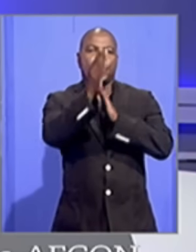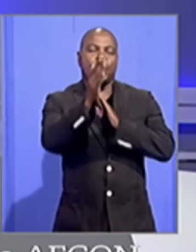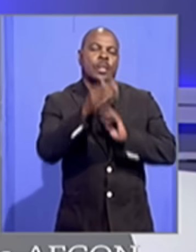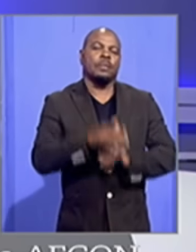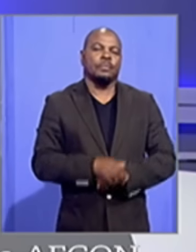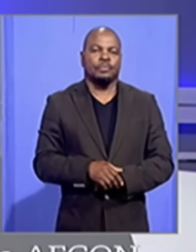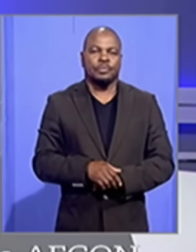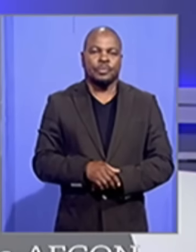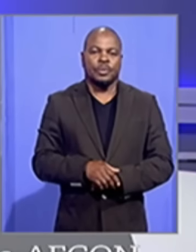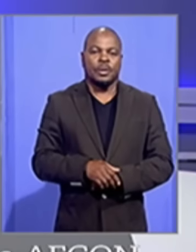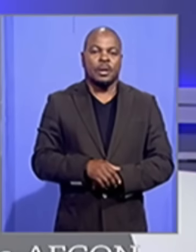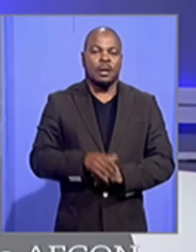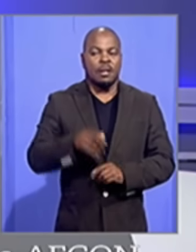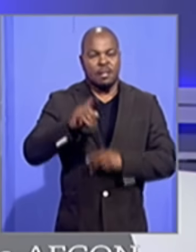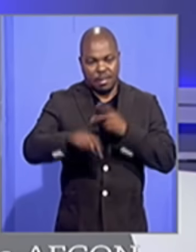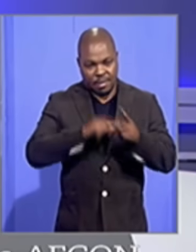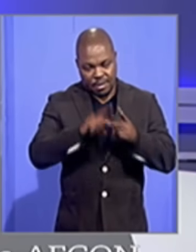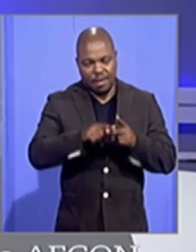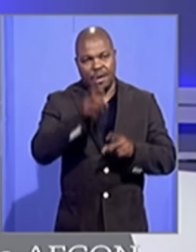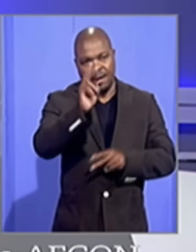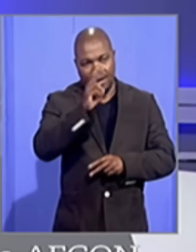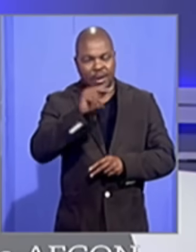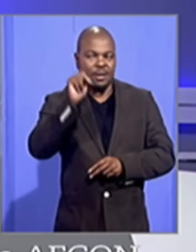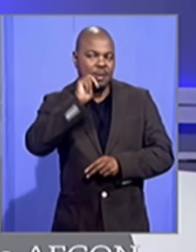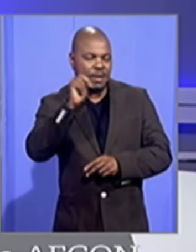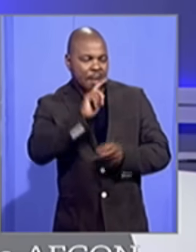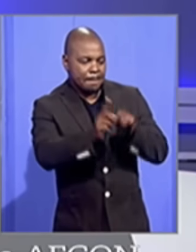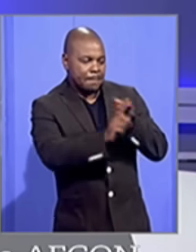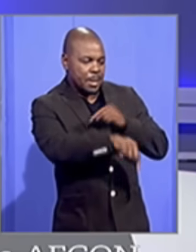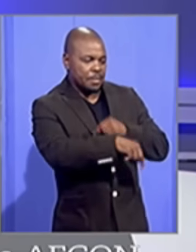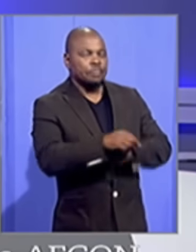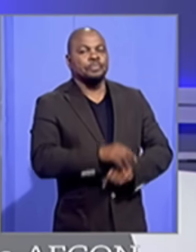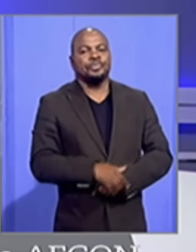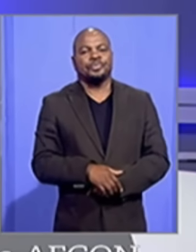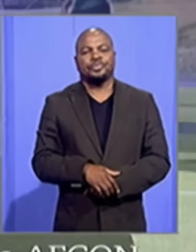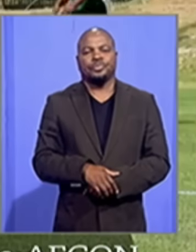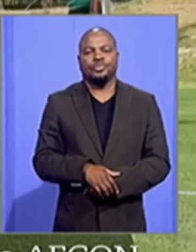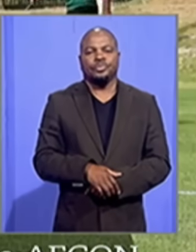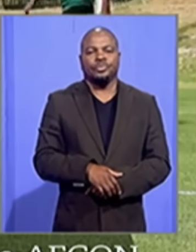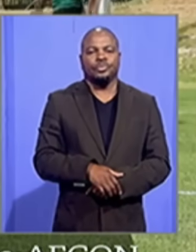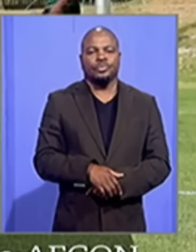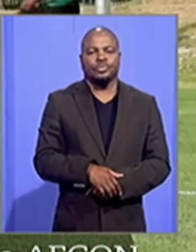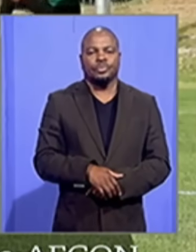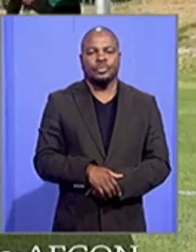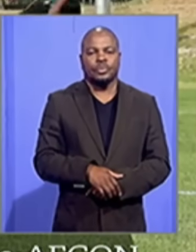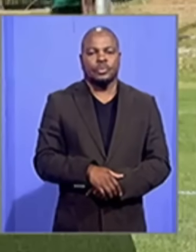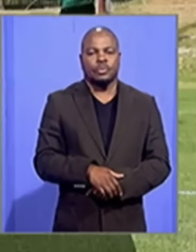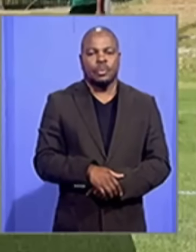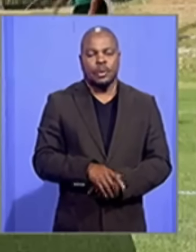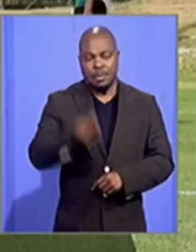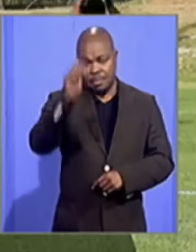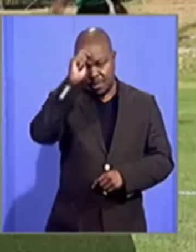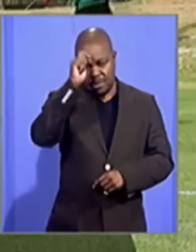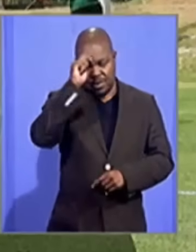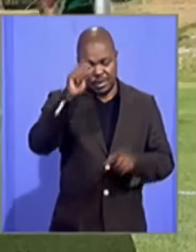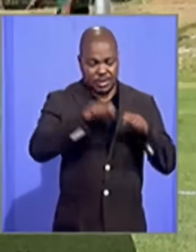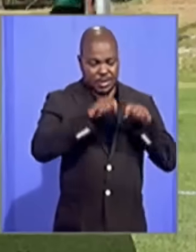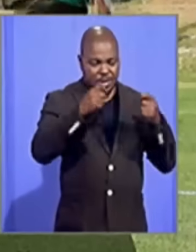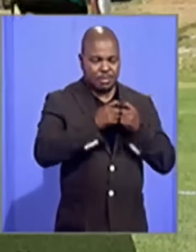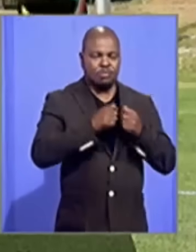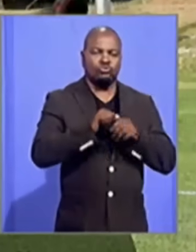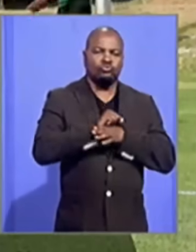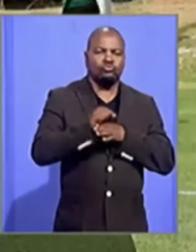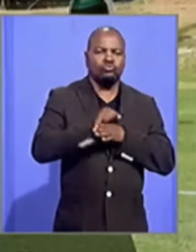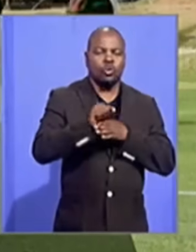tournamenteng fa ba ne ba latlhegelwa kgatlhanong le Nigeria. Sehlopha sa Bafana Bafana ntse se ikwetlisa Stellenbosch